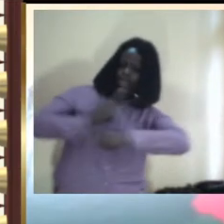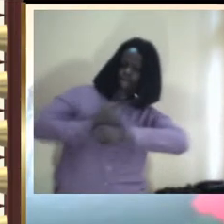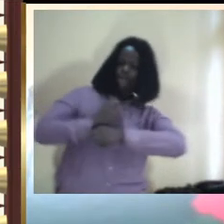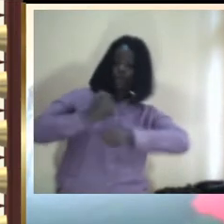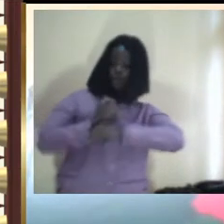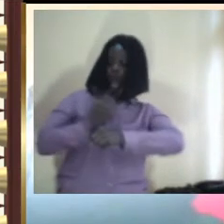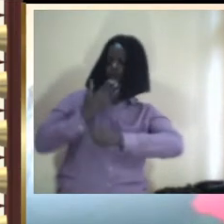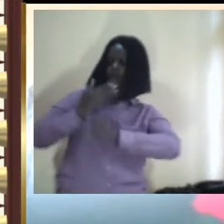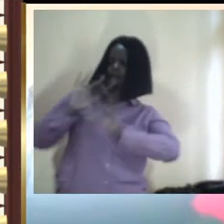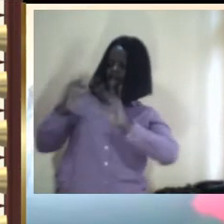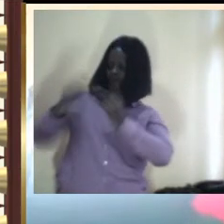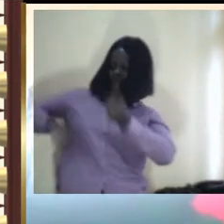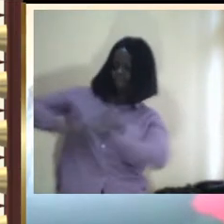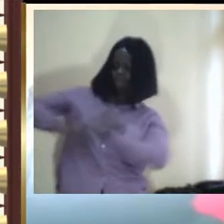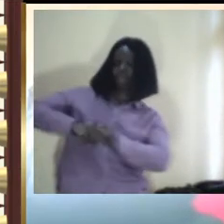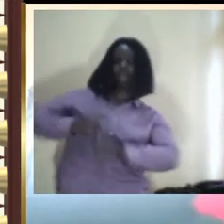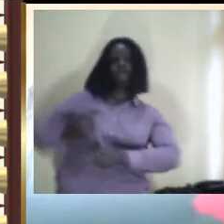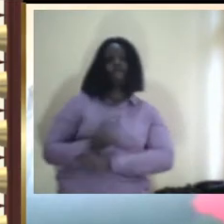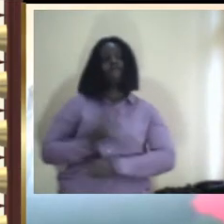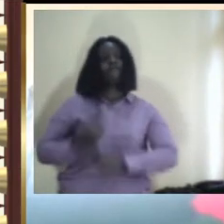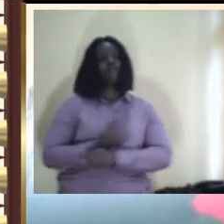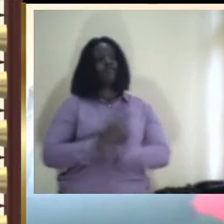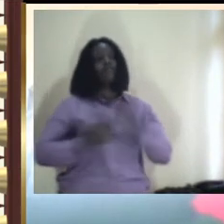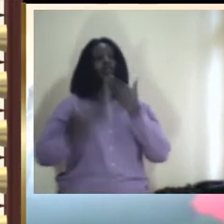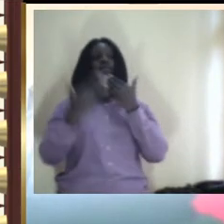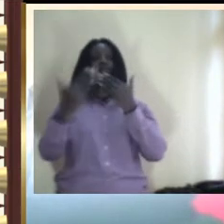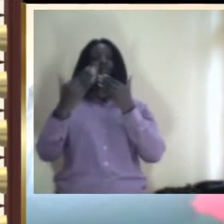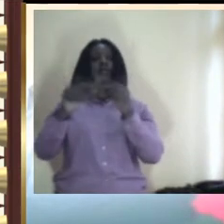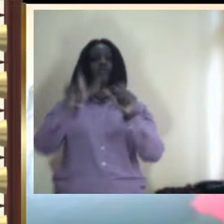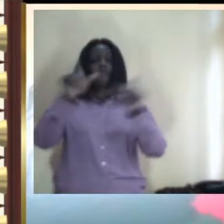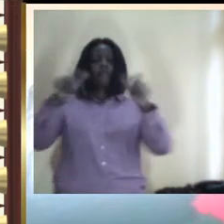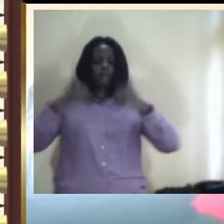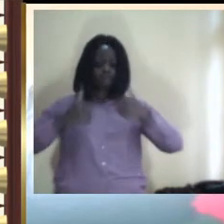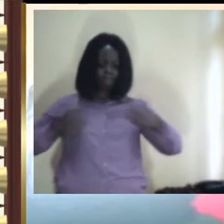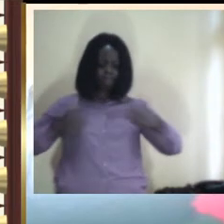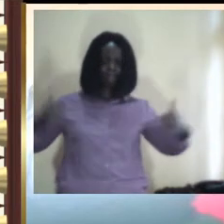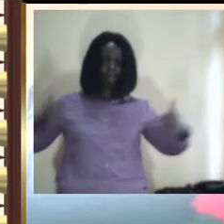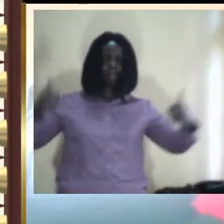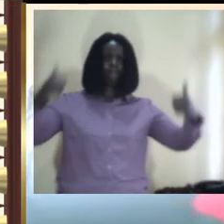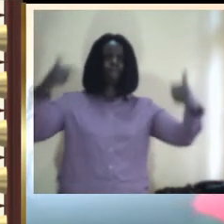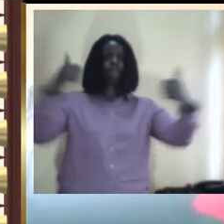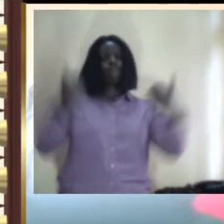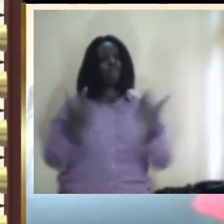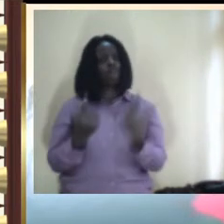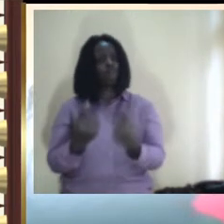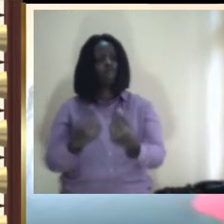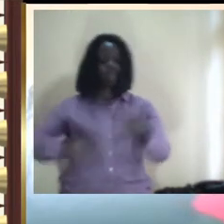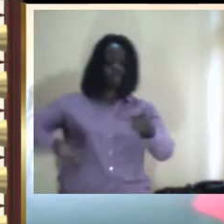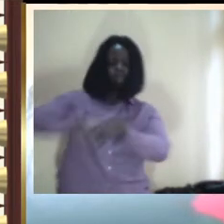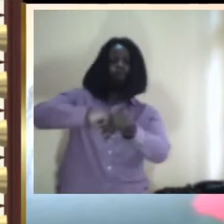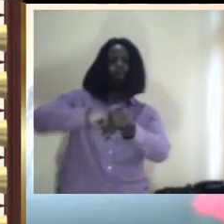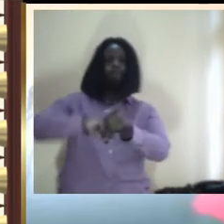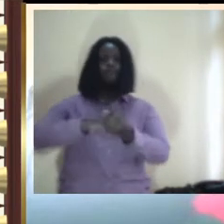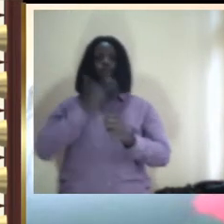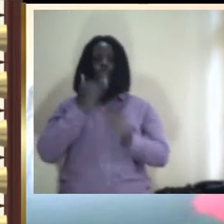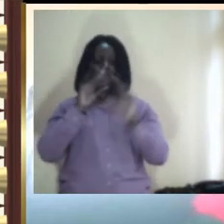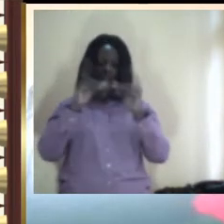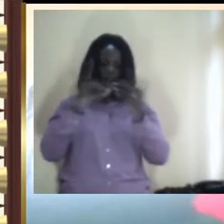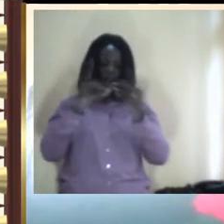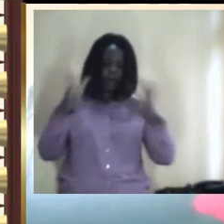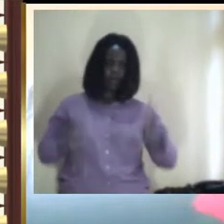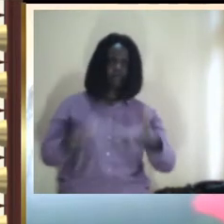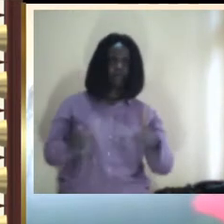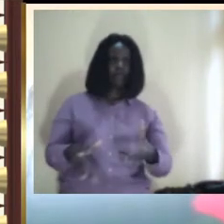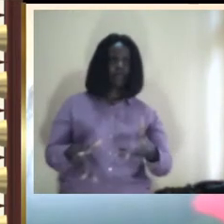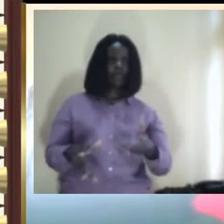behind me and supporting me. I want to thank the stakeholders that have given support also to this department. We are